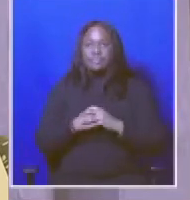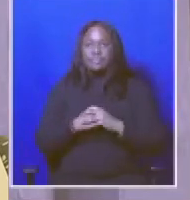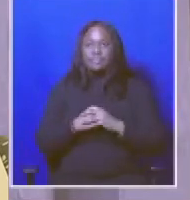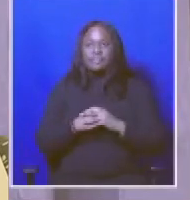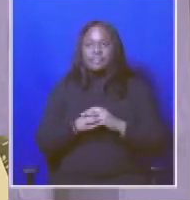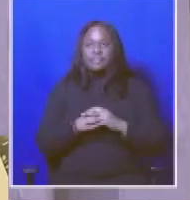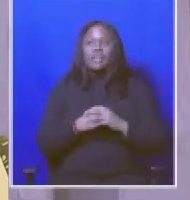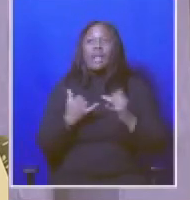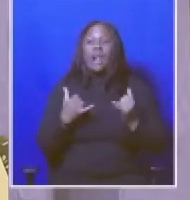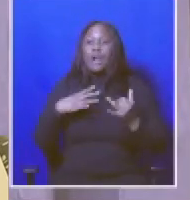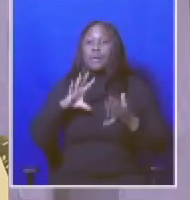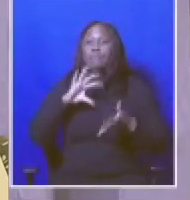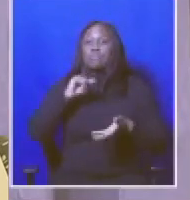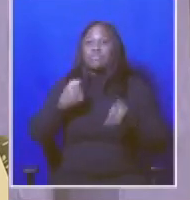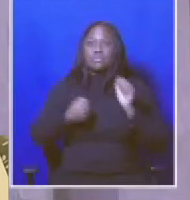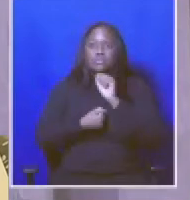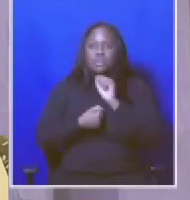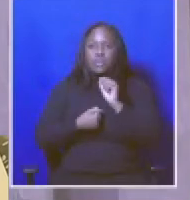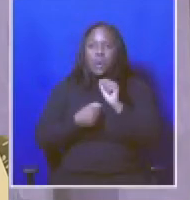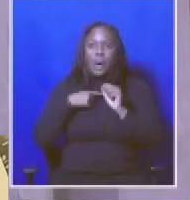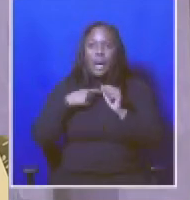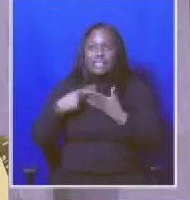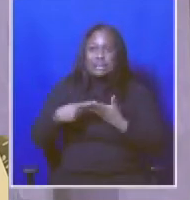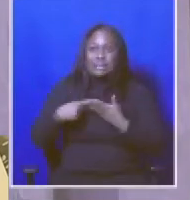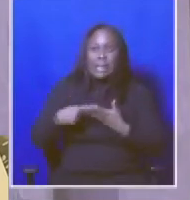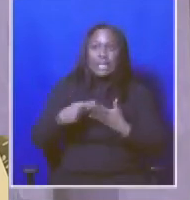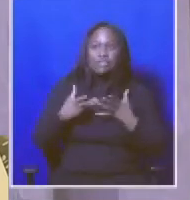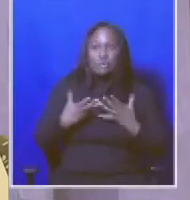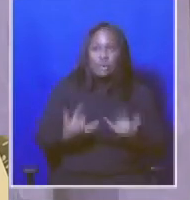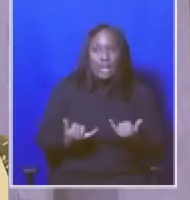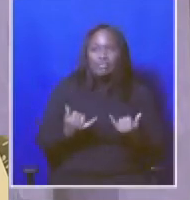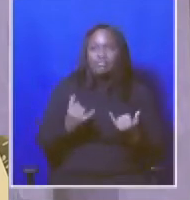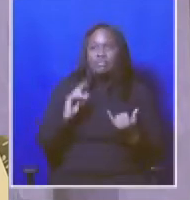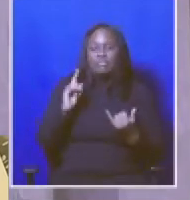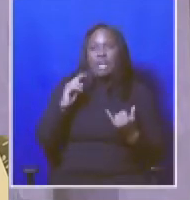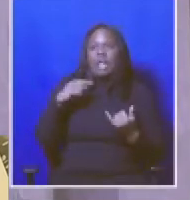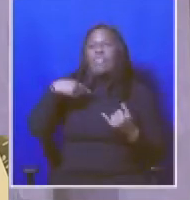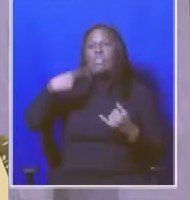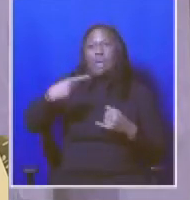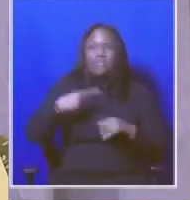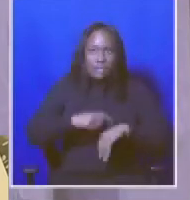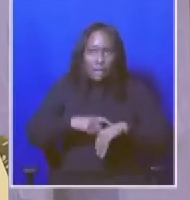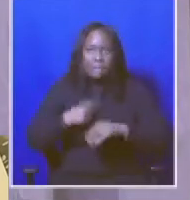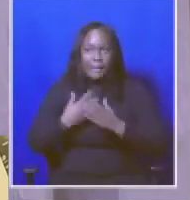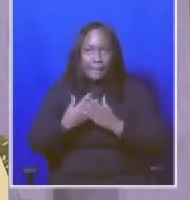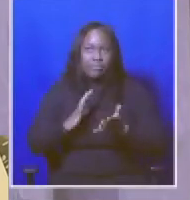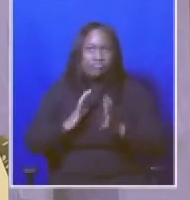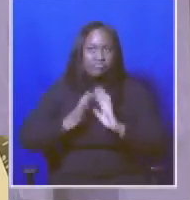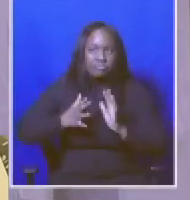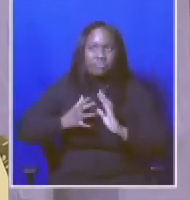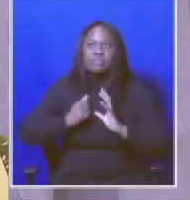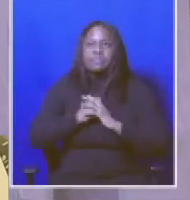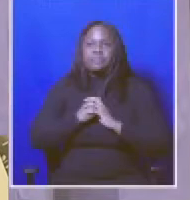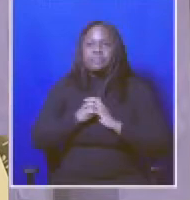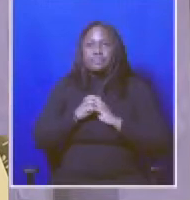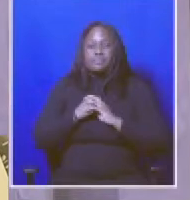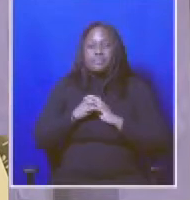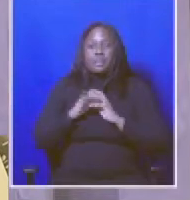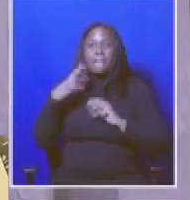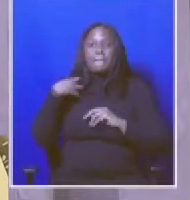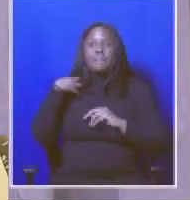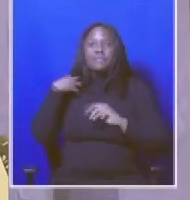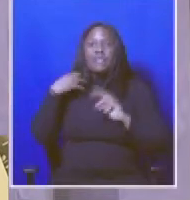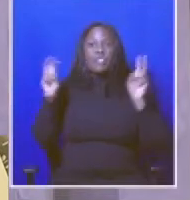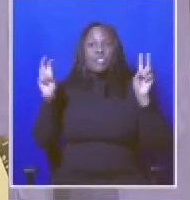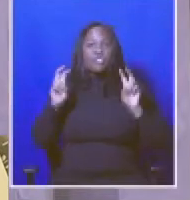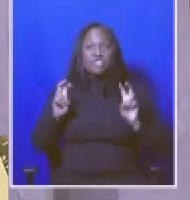Let me conclude, because maybe this is a debate for another day. You know, the Minister of Electricity said something very